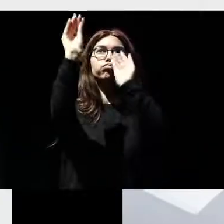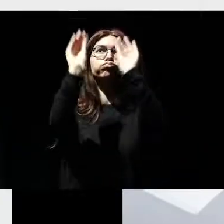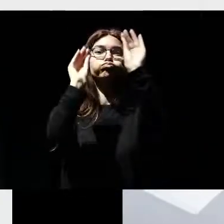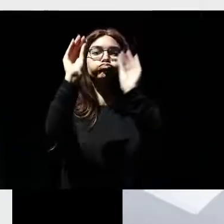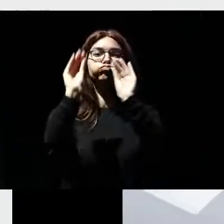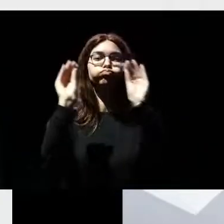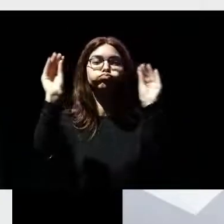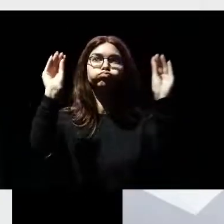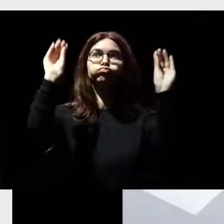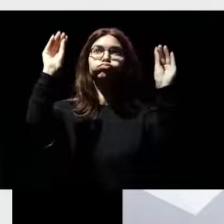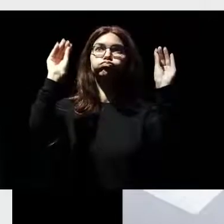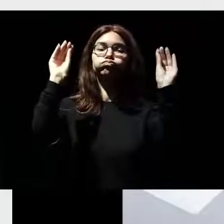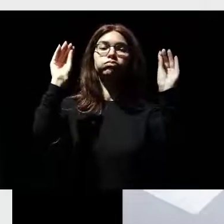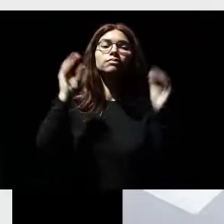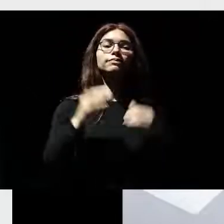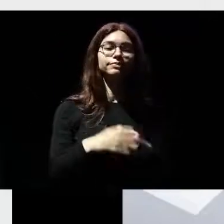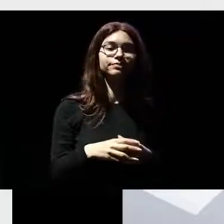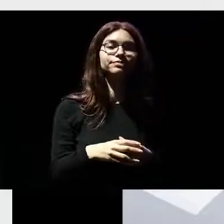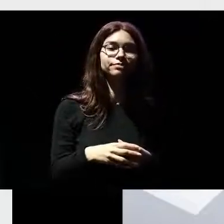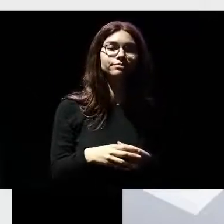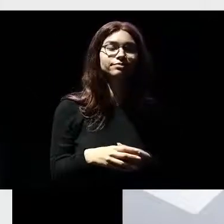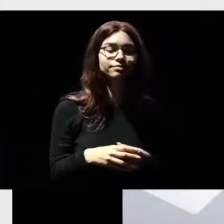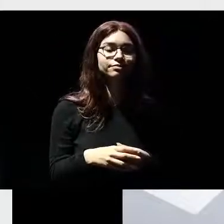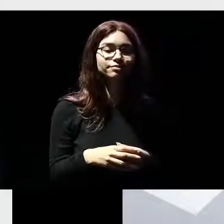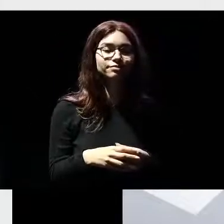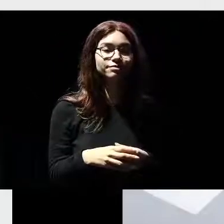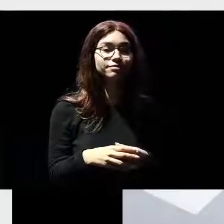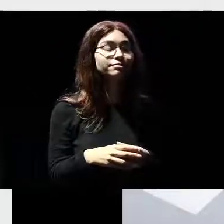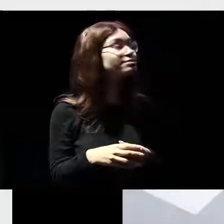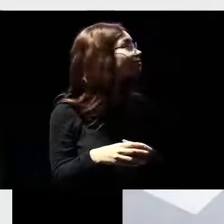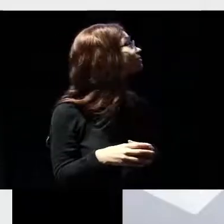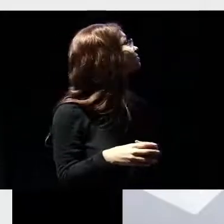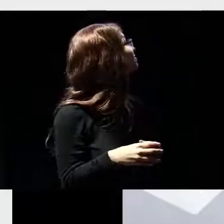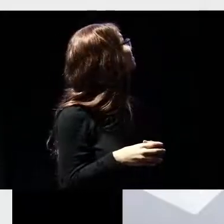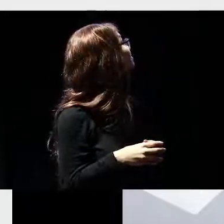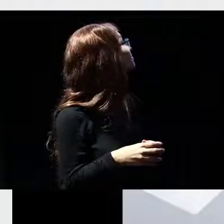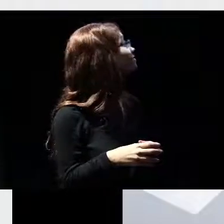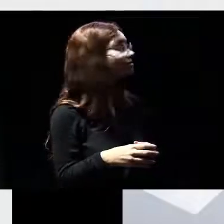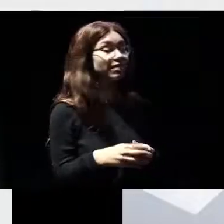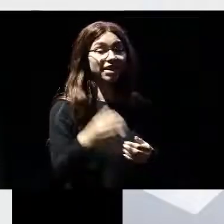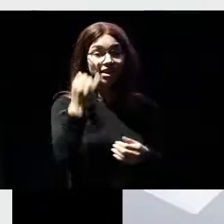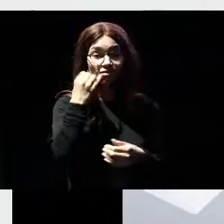into the ceiling. Views out to that entry plaza, the campus